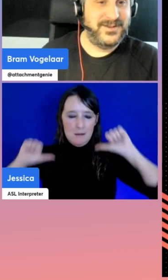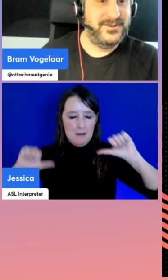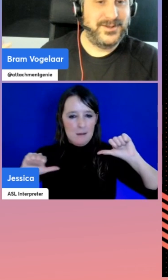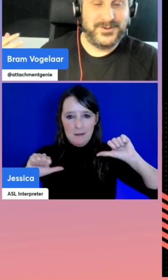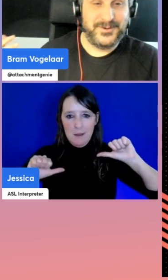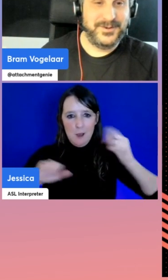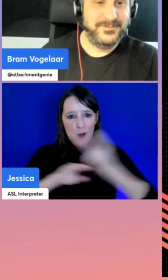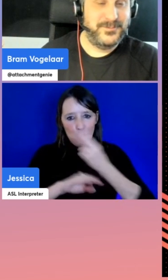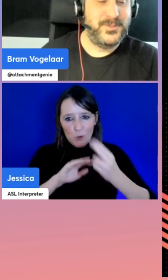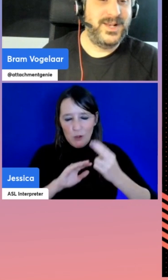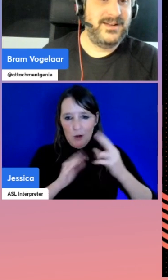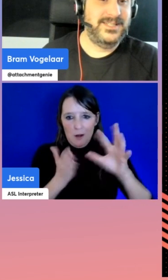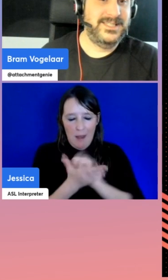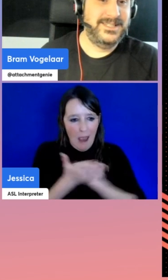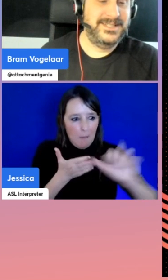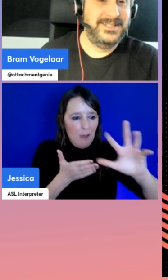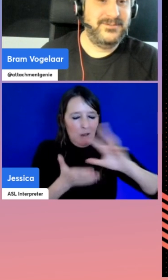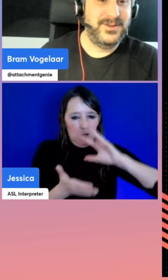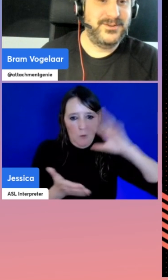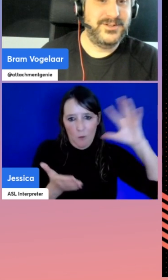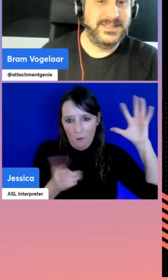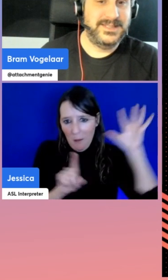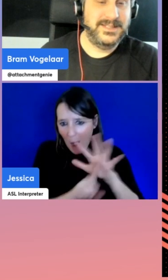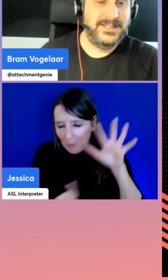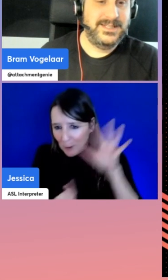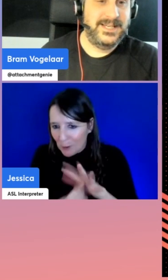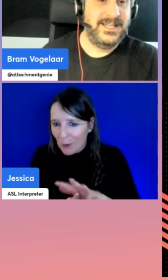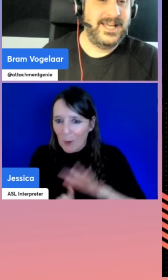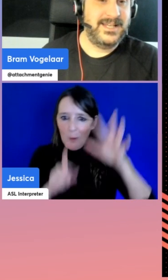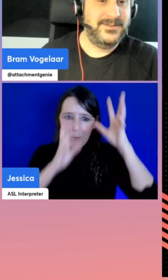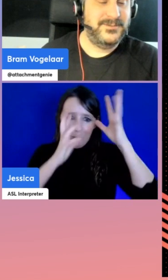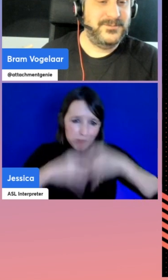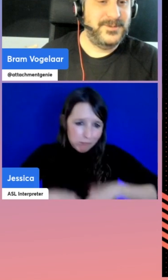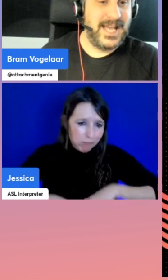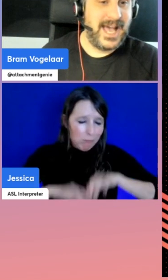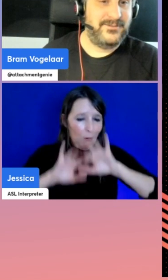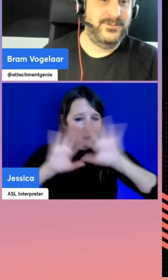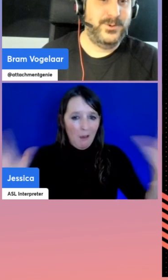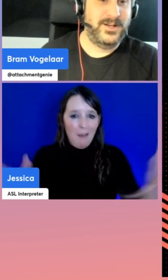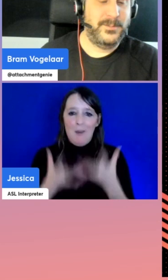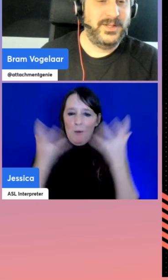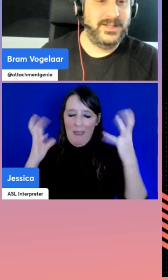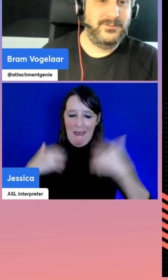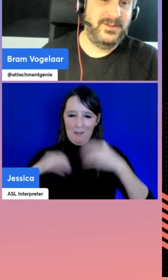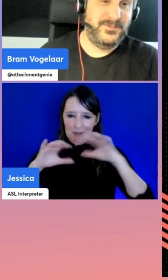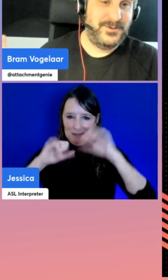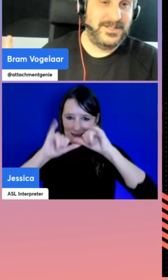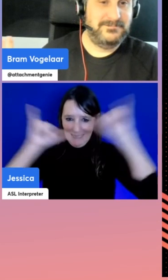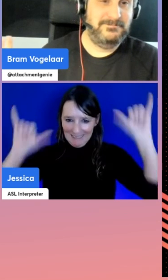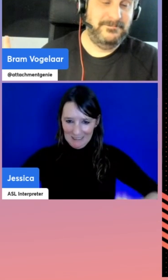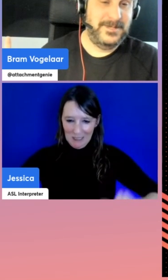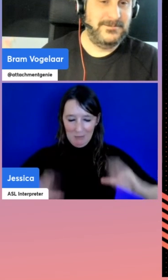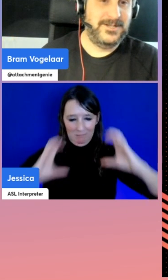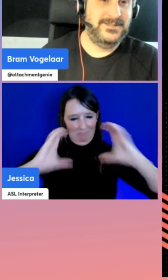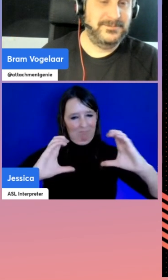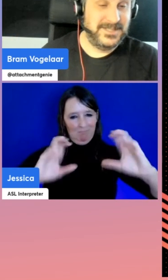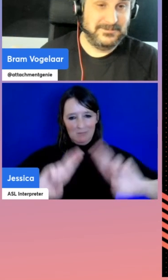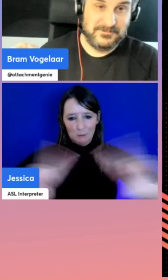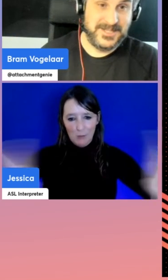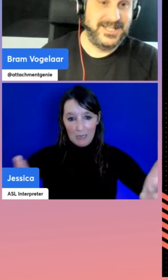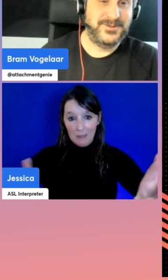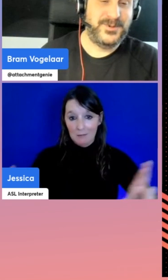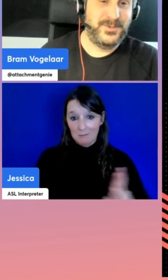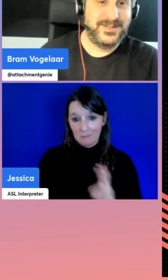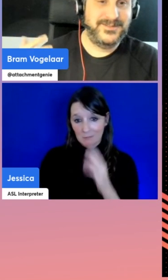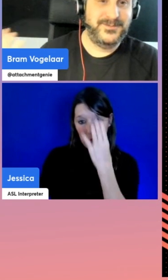or traffic or popularity that we throw at it. And we haven't woken up Bill yet. We've woken up Bill once when